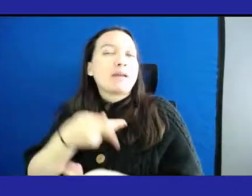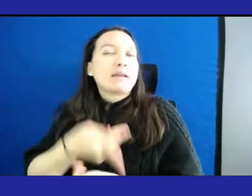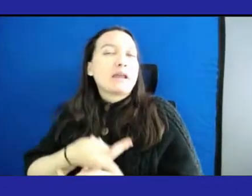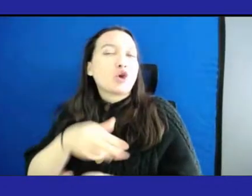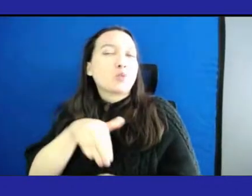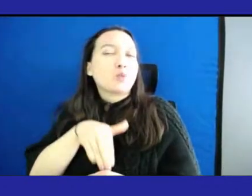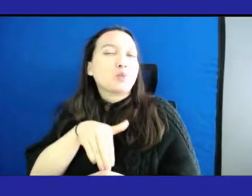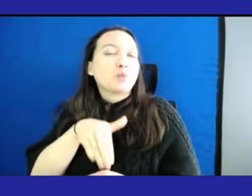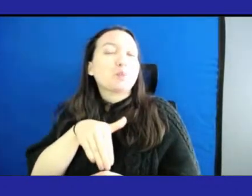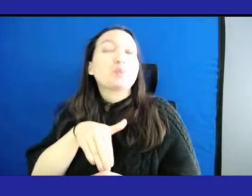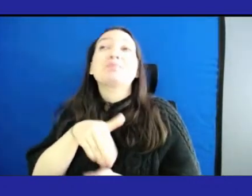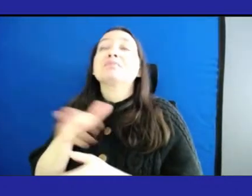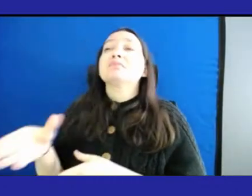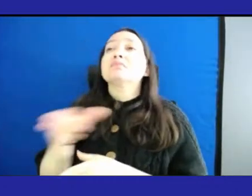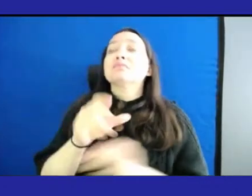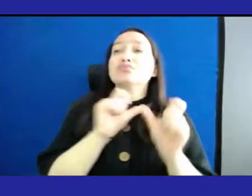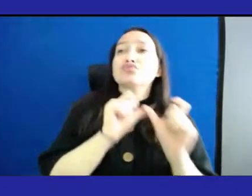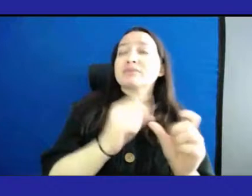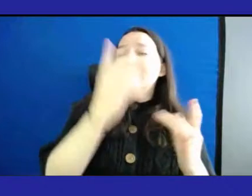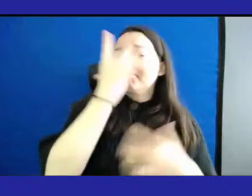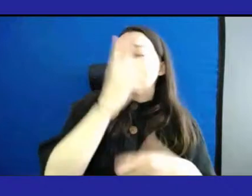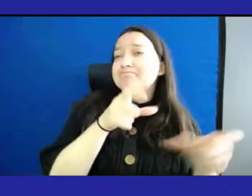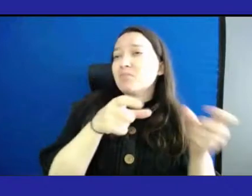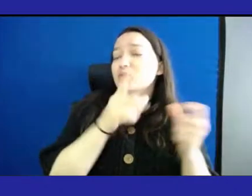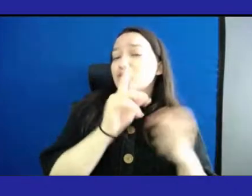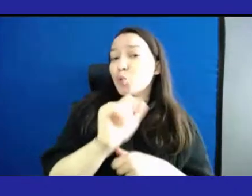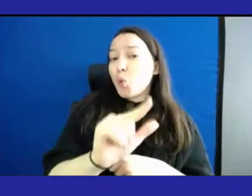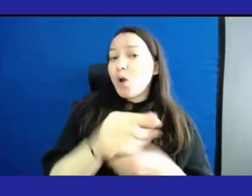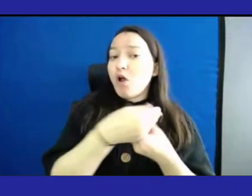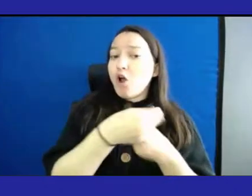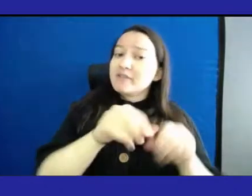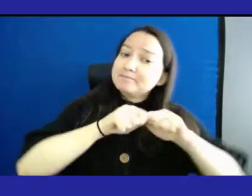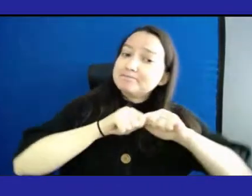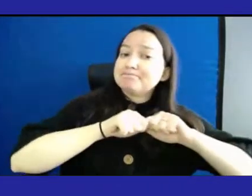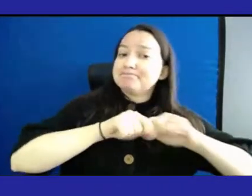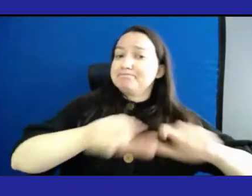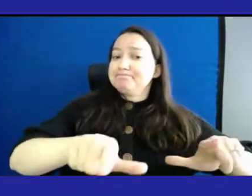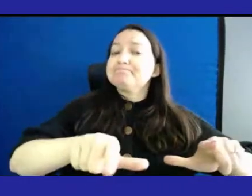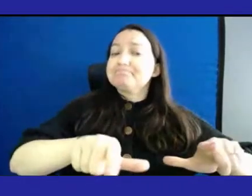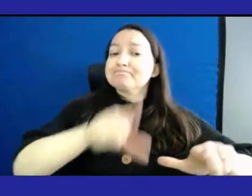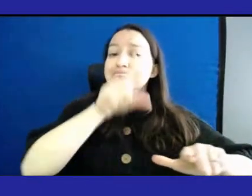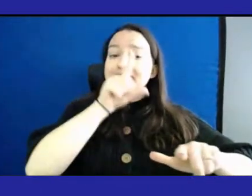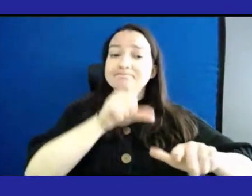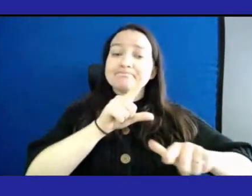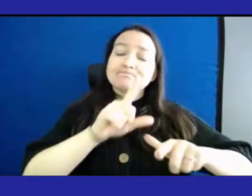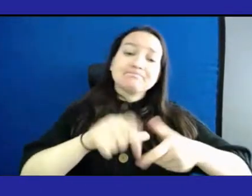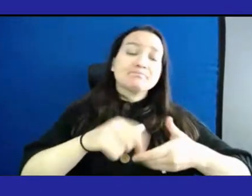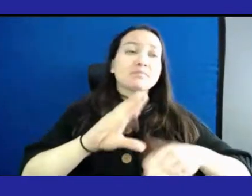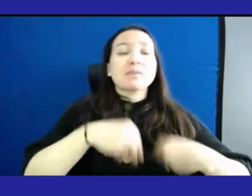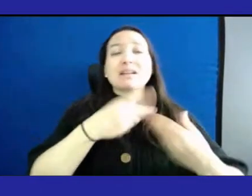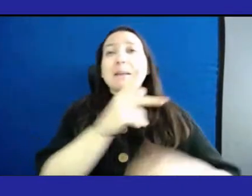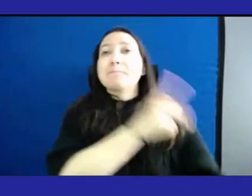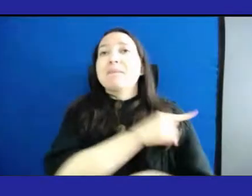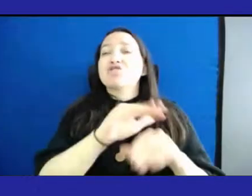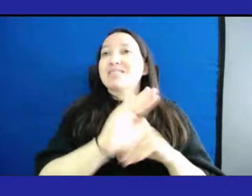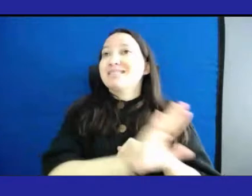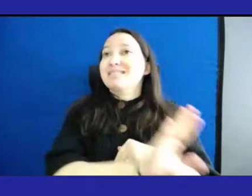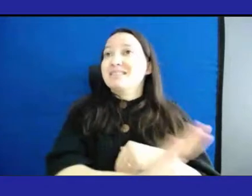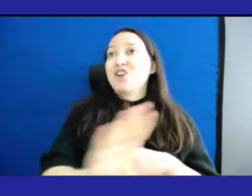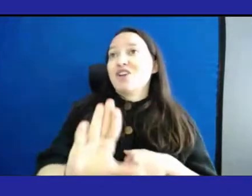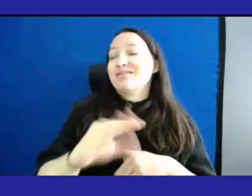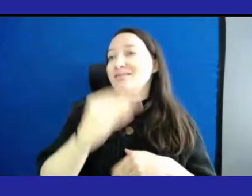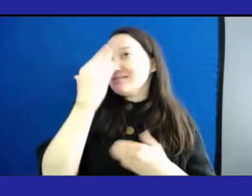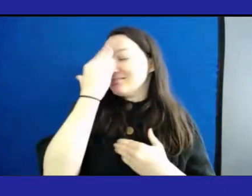have a chronic disease management tool that our office puts out, and this really provides patient-level data that helps